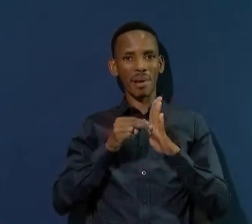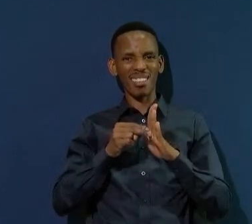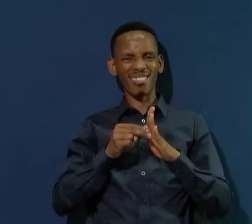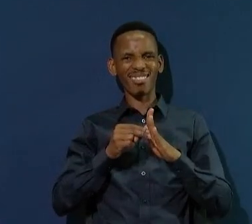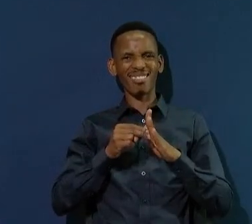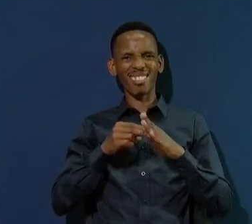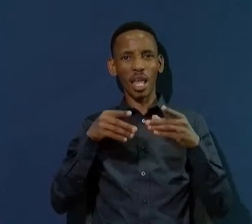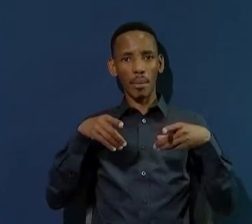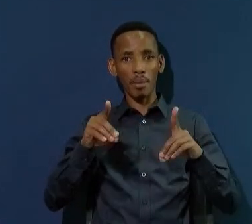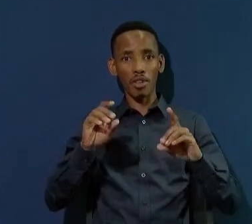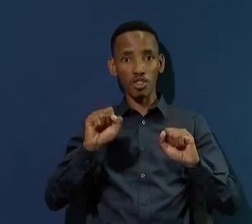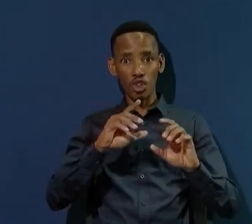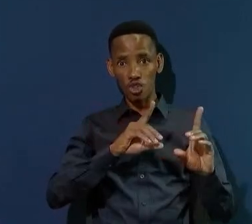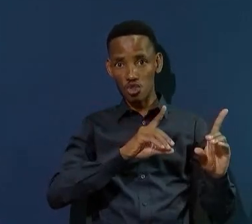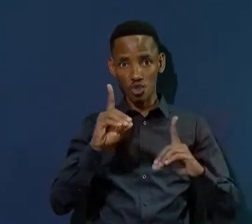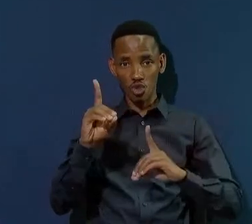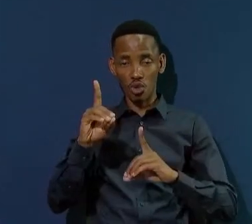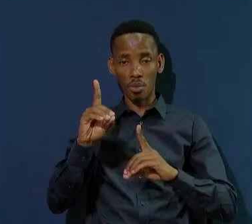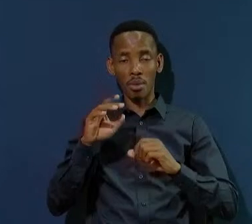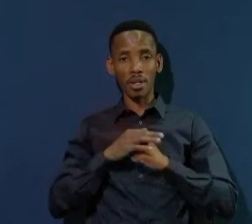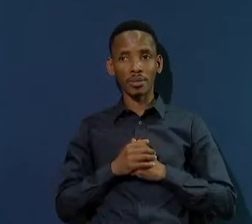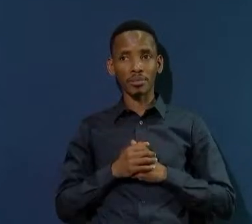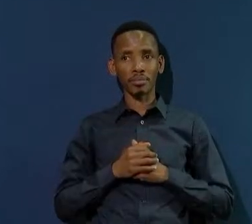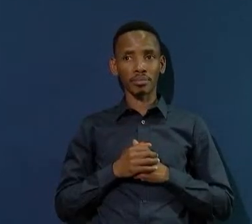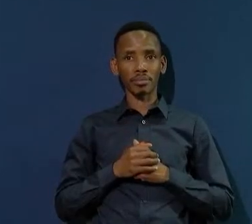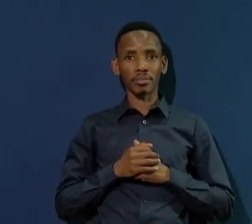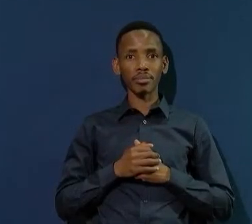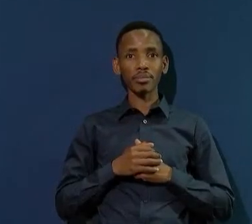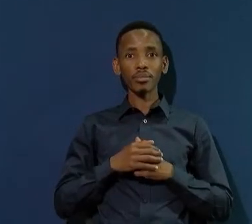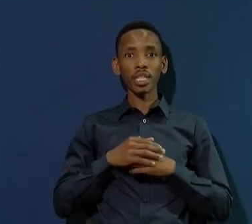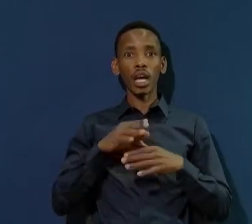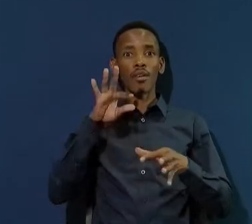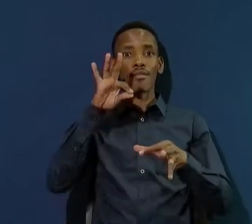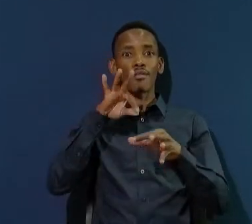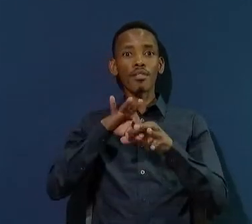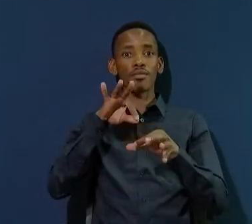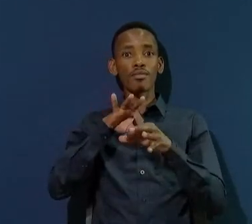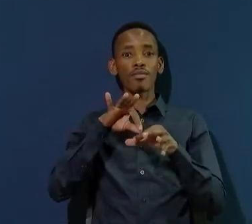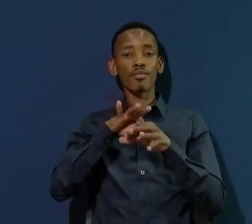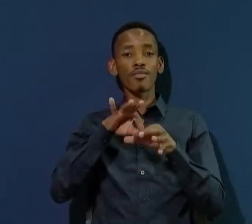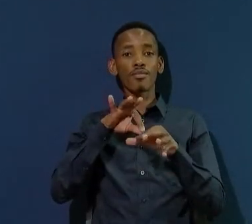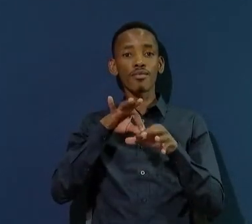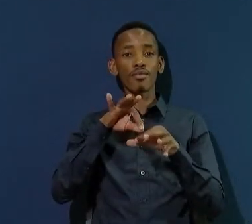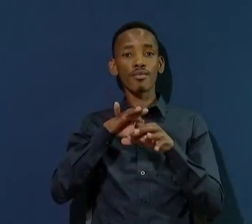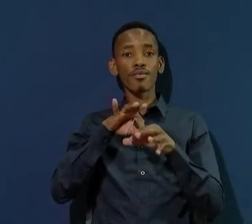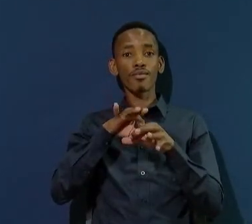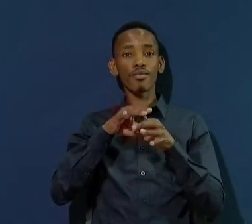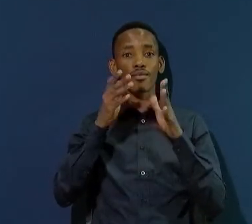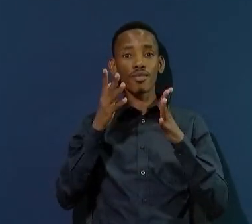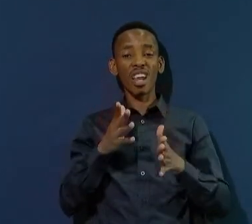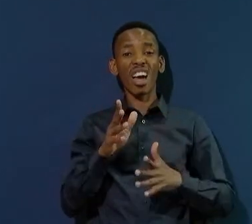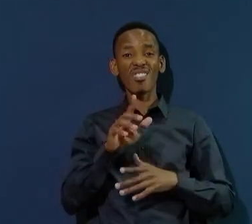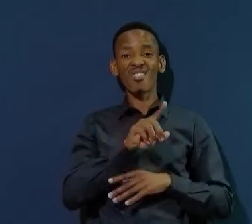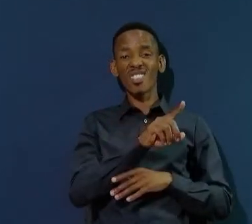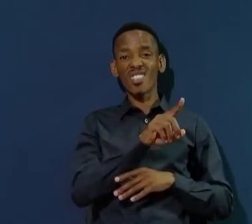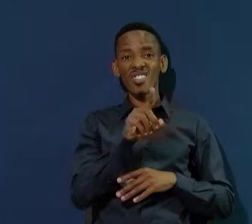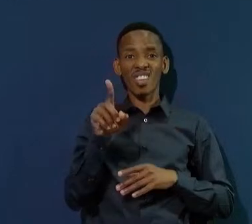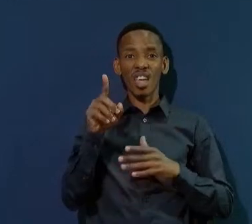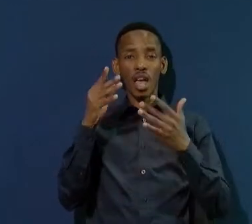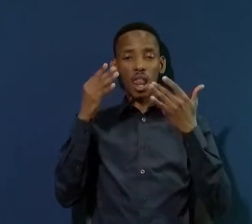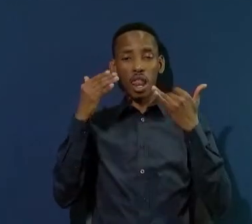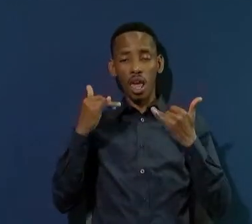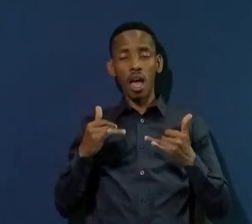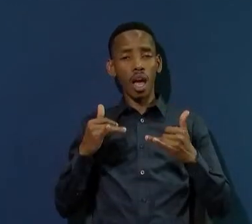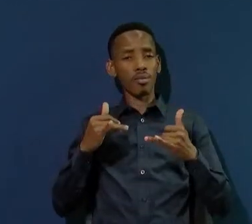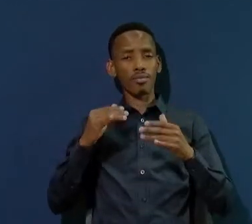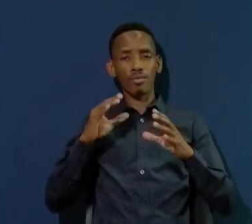you may not be compelled to do so. Right. Yeah. Motlhophi re bua le wena jaanong gore bo shale bo may ga